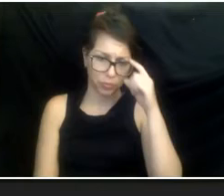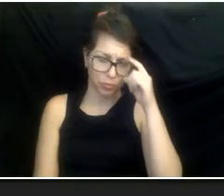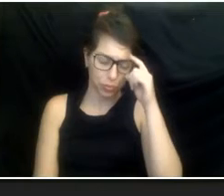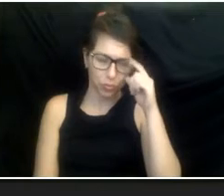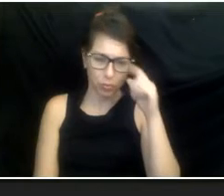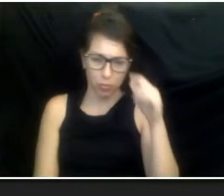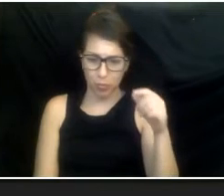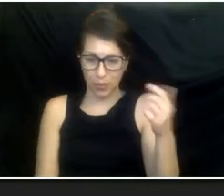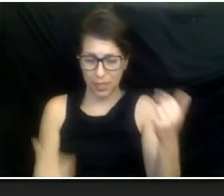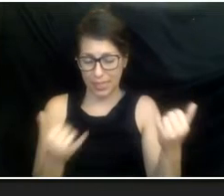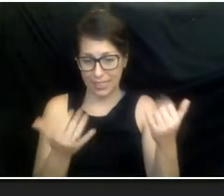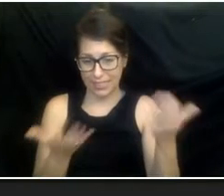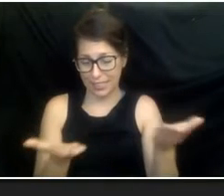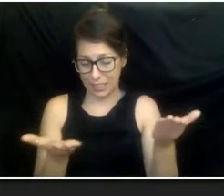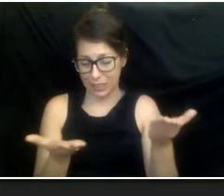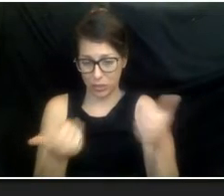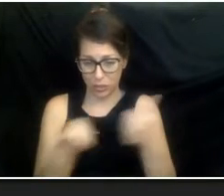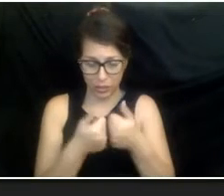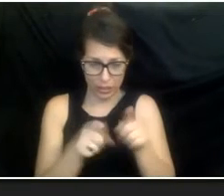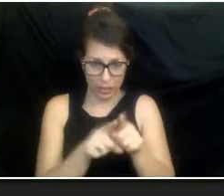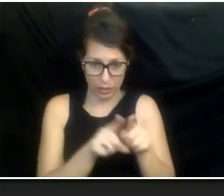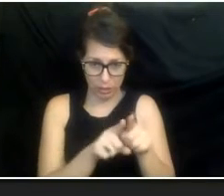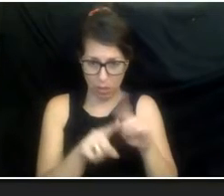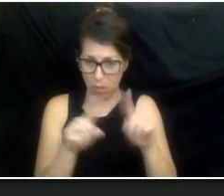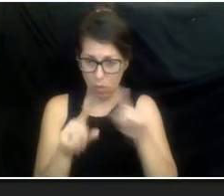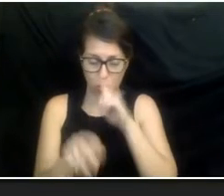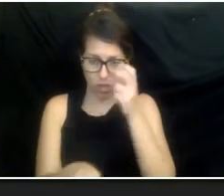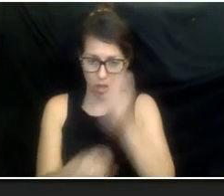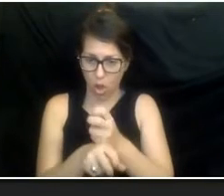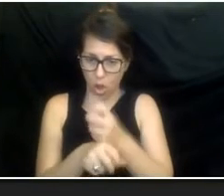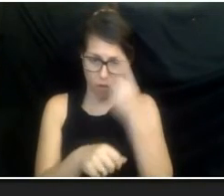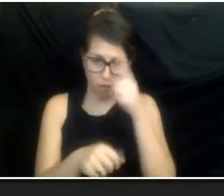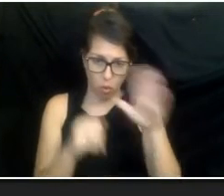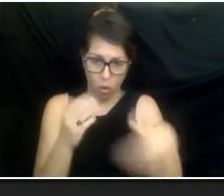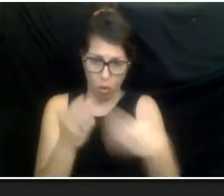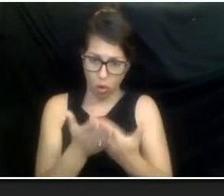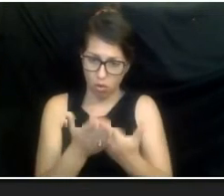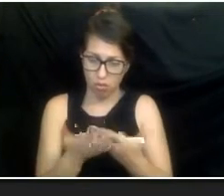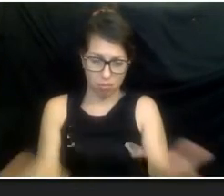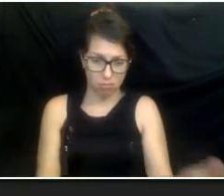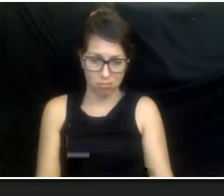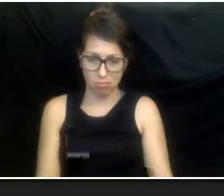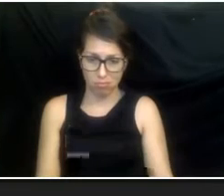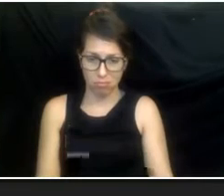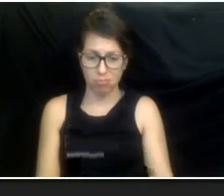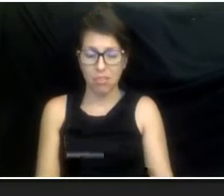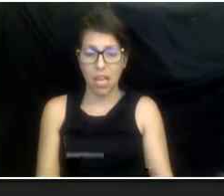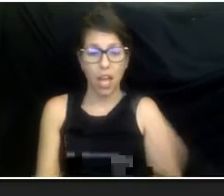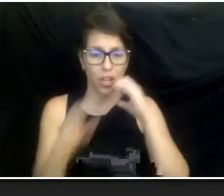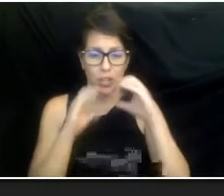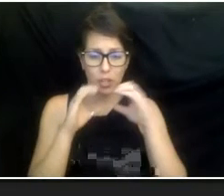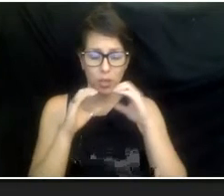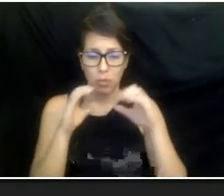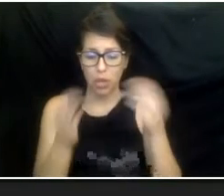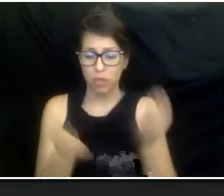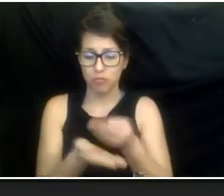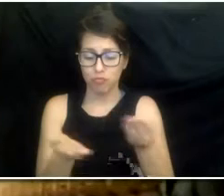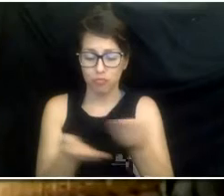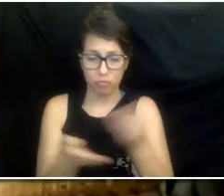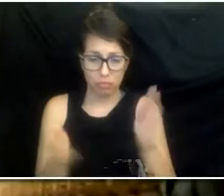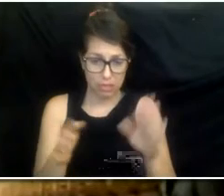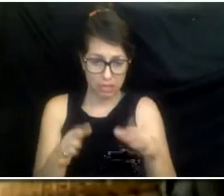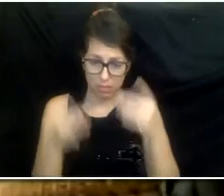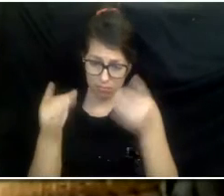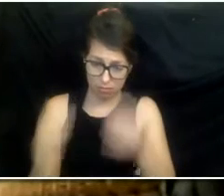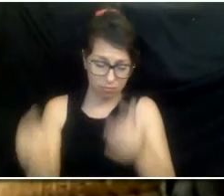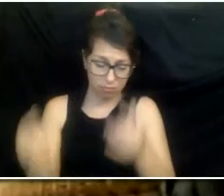suggestions and what we think can be done better what's being done well uh what kind of changes can be made we we've